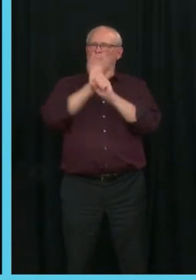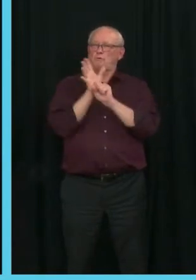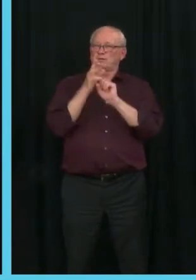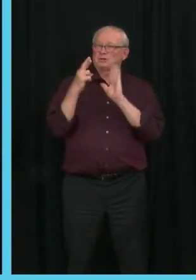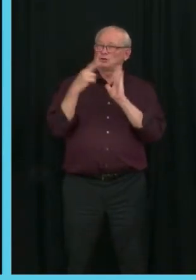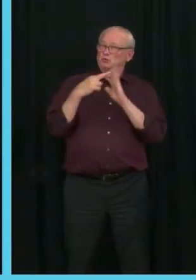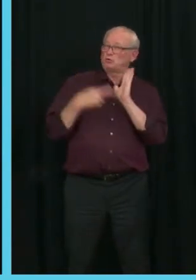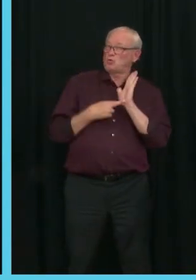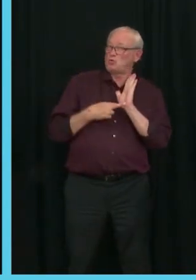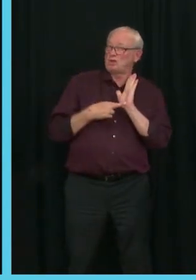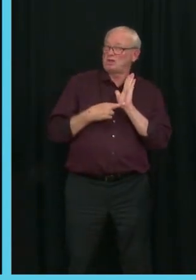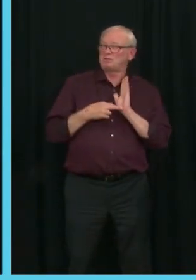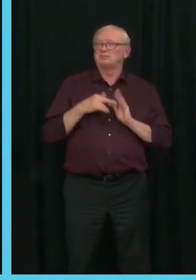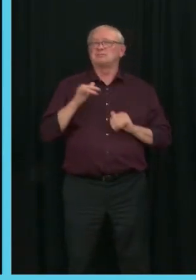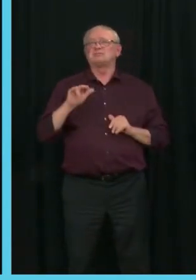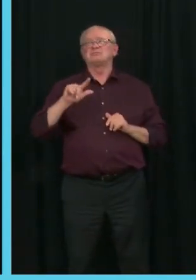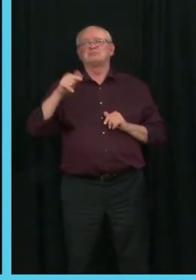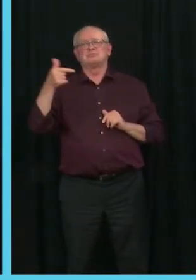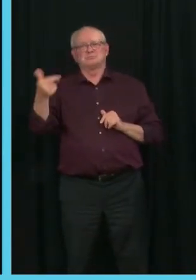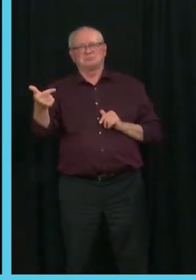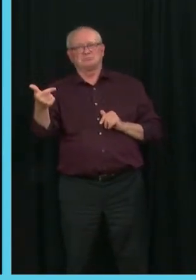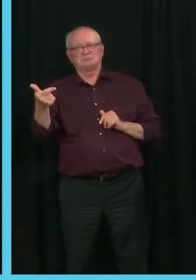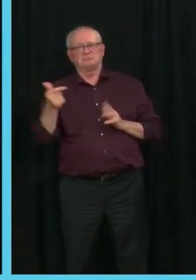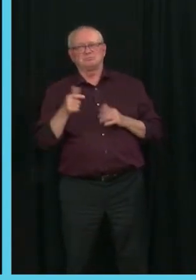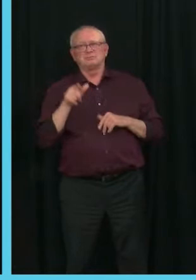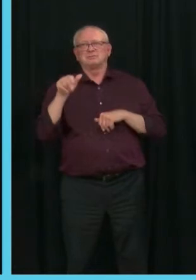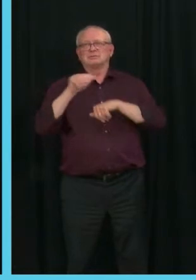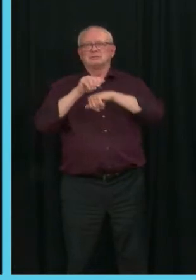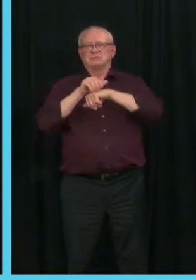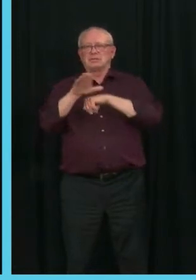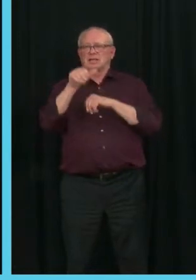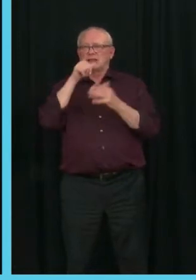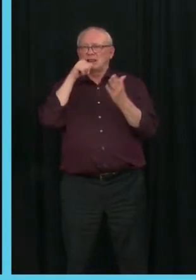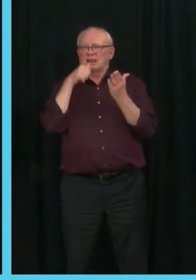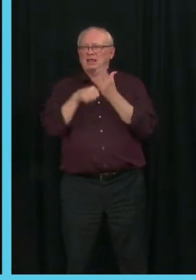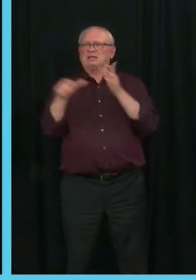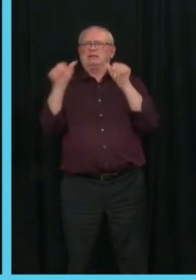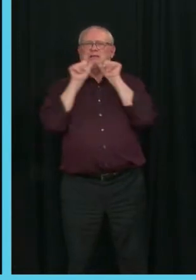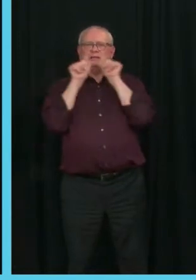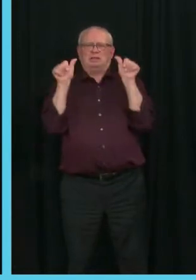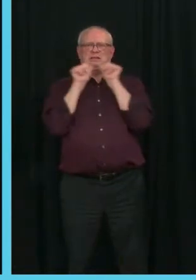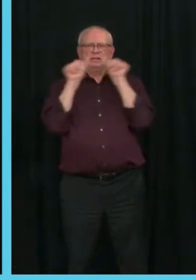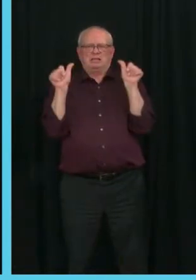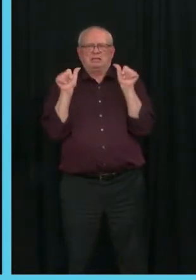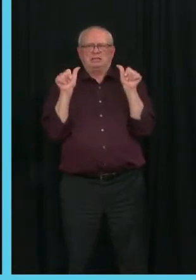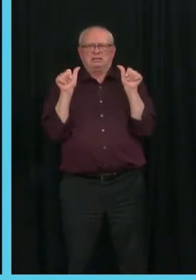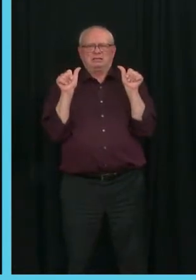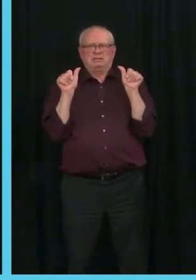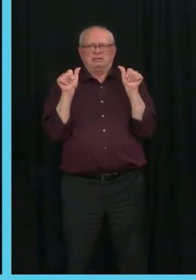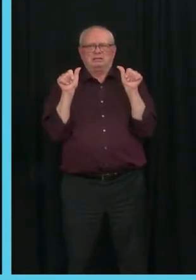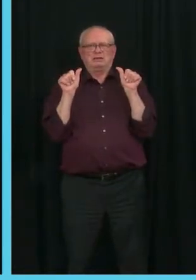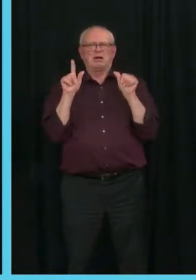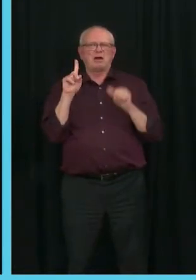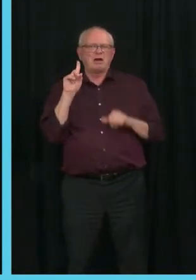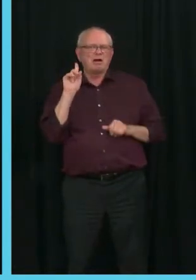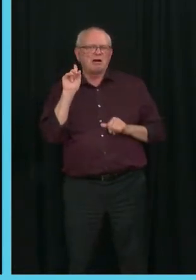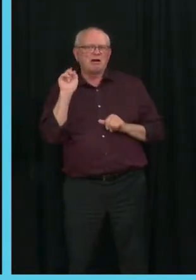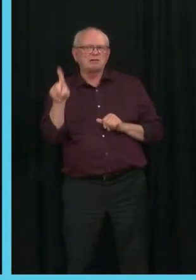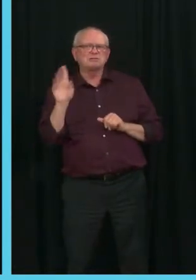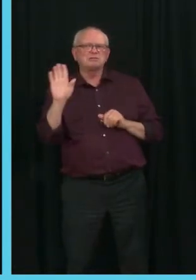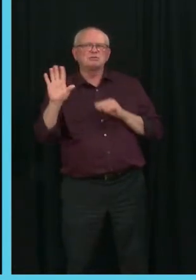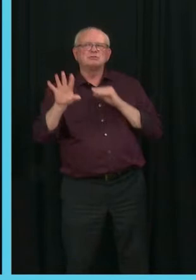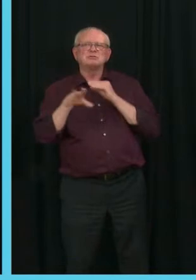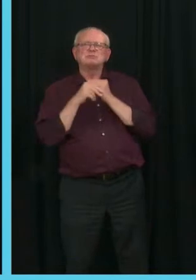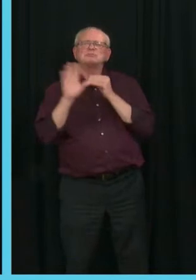issued a fierce letter denying all that, but I'd like to ask you for your opinion on that, and I have a